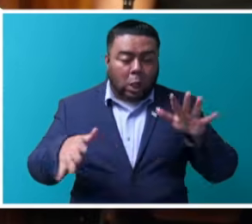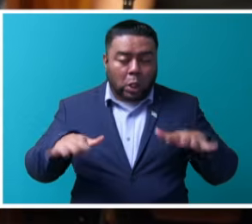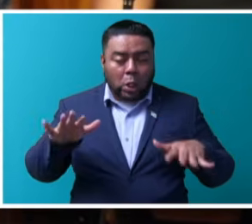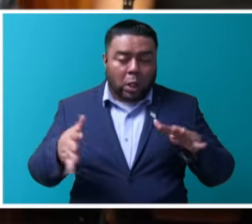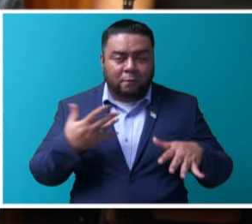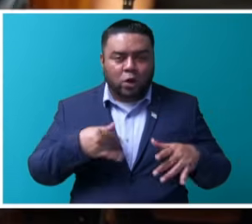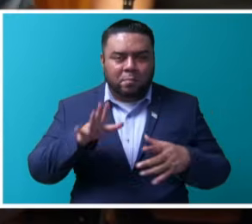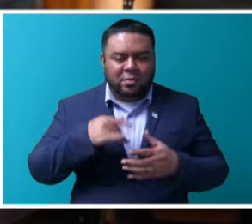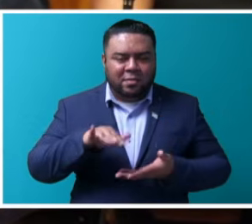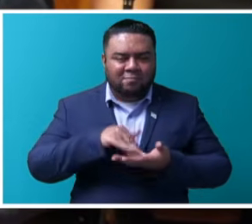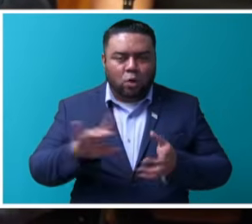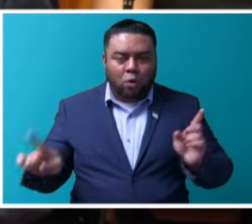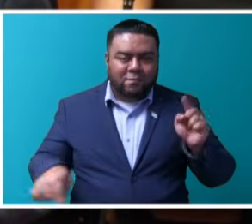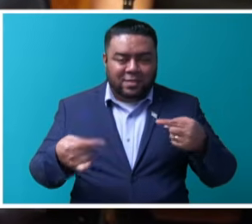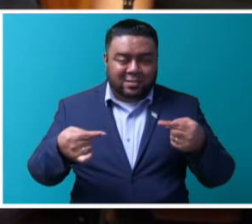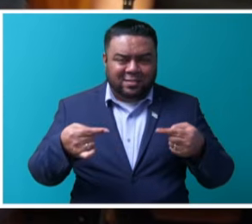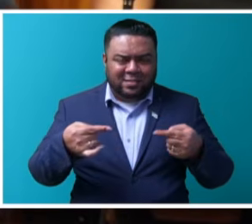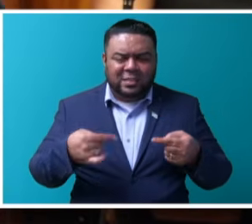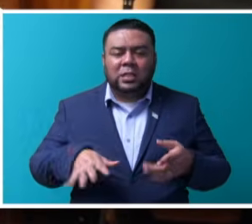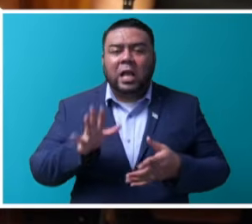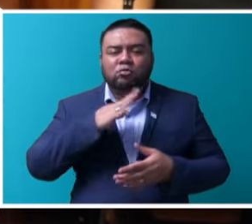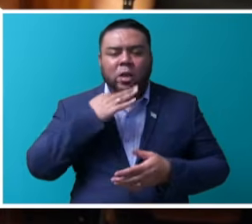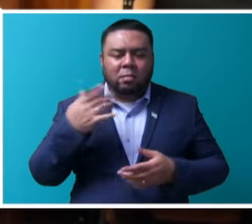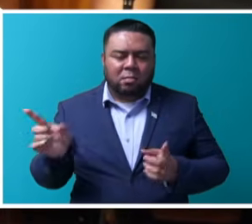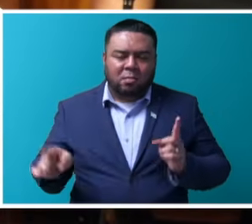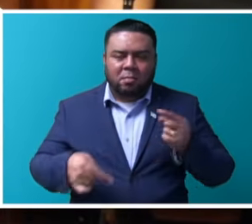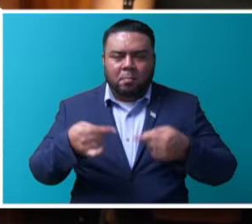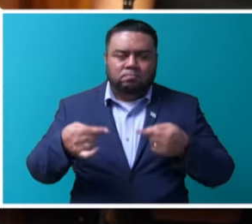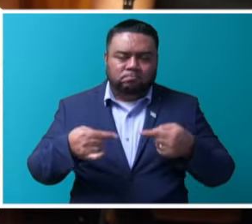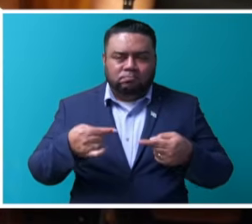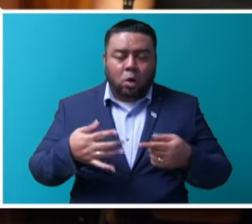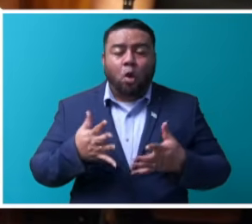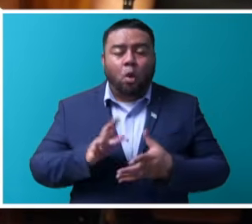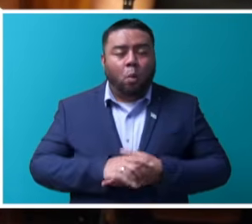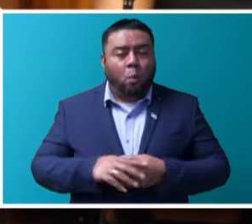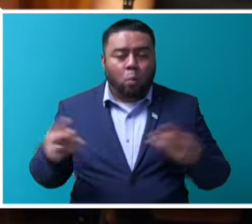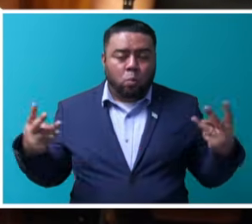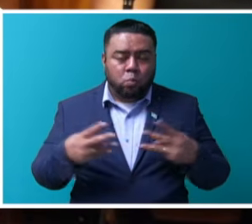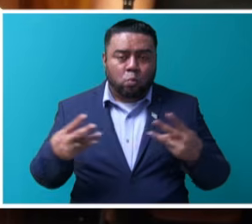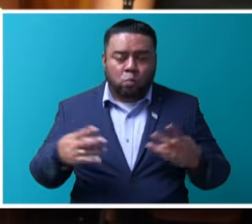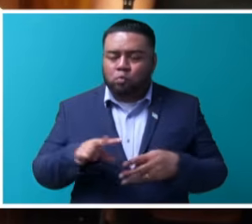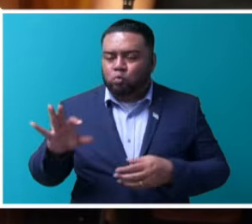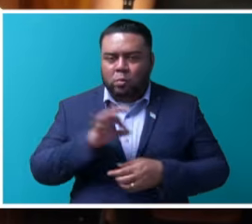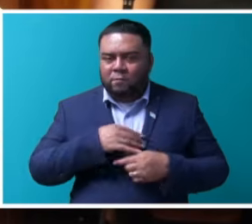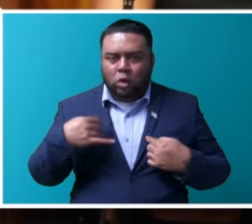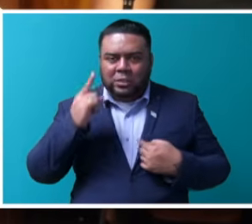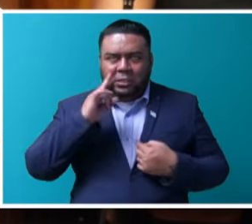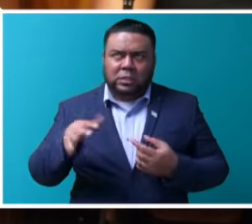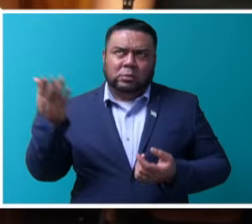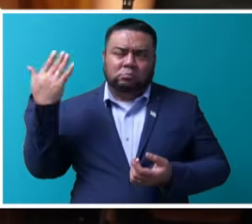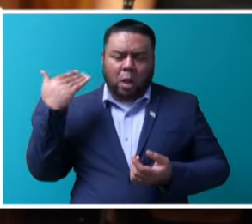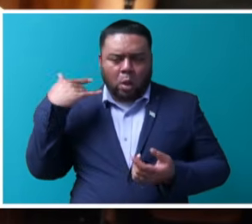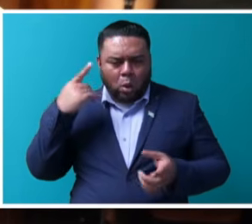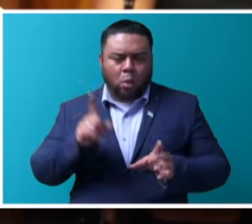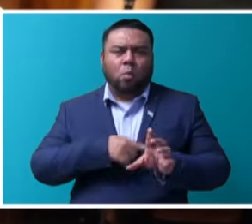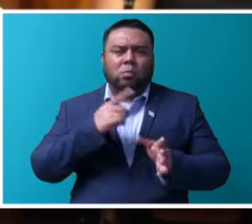from the Middle East conflicts, including the Israel-Iran conflicts, of an intensity we have not seen for decades. We